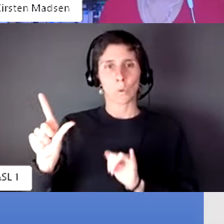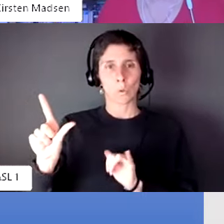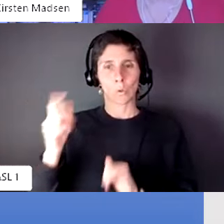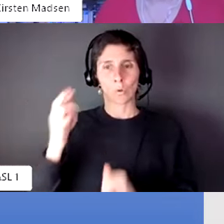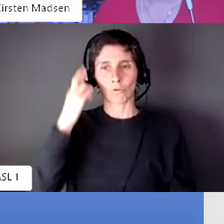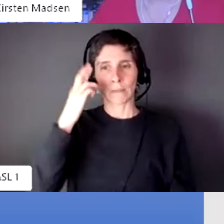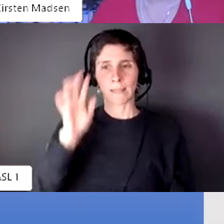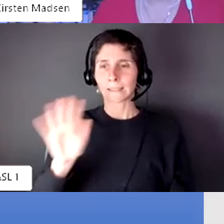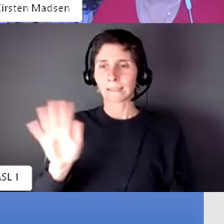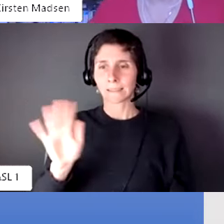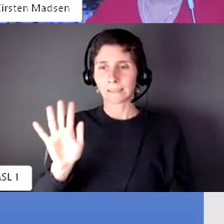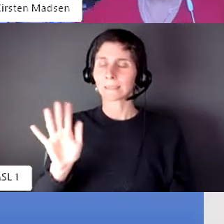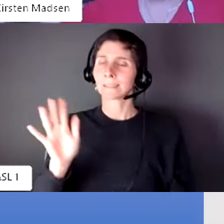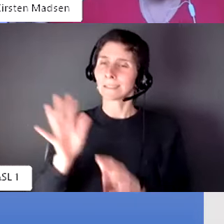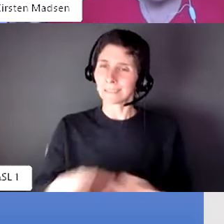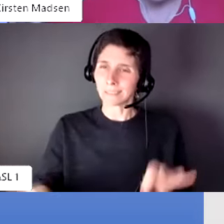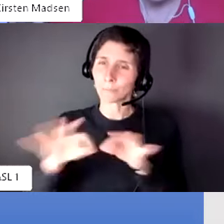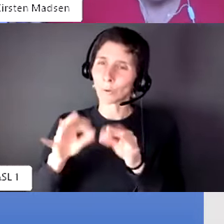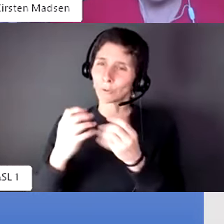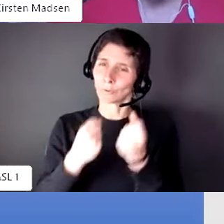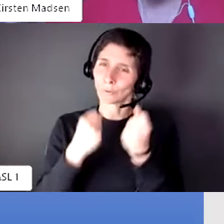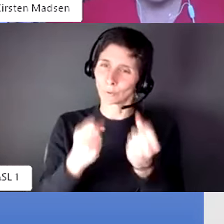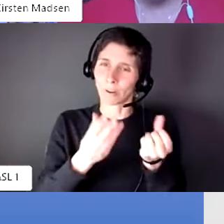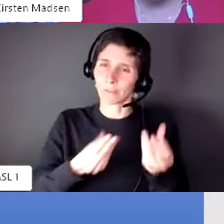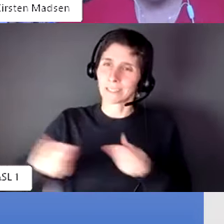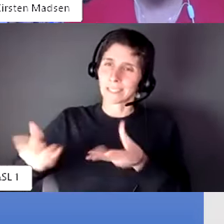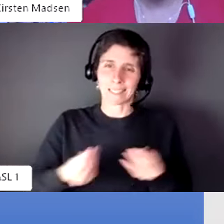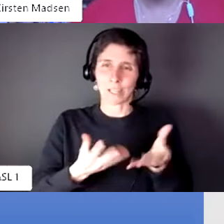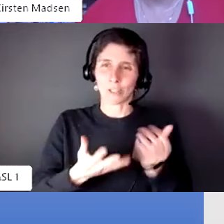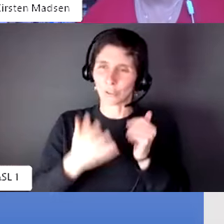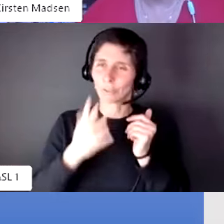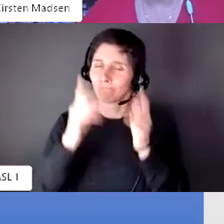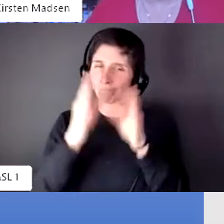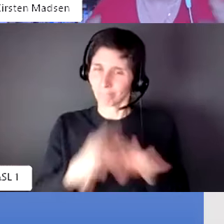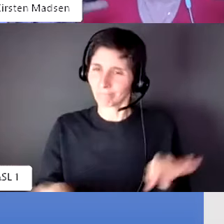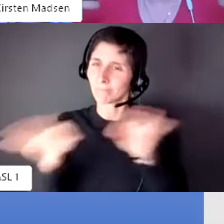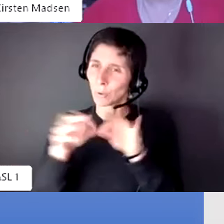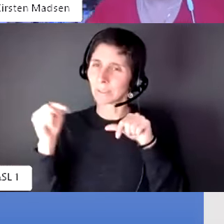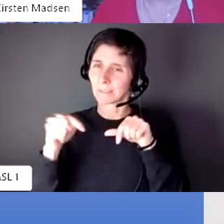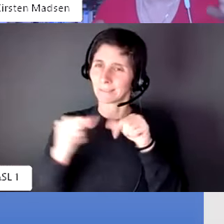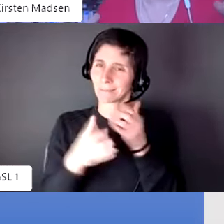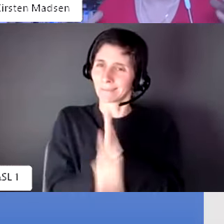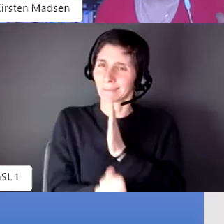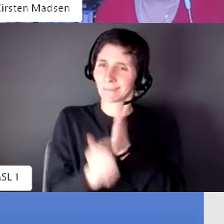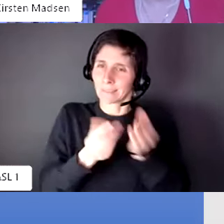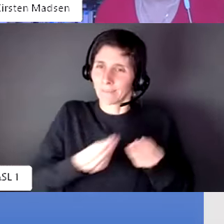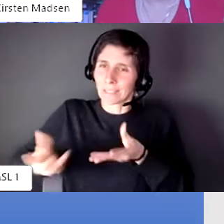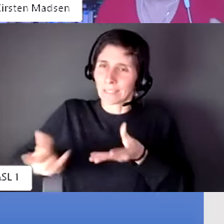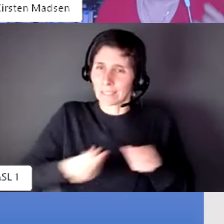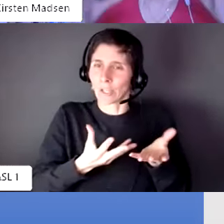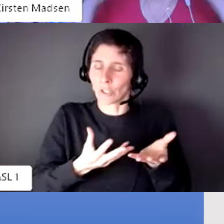was a strong facilitator, because this area really, we want to develop further the